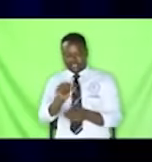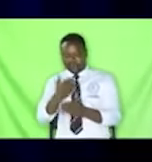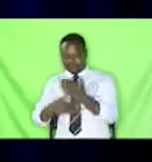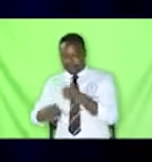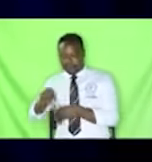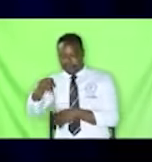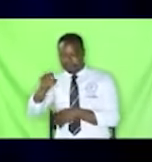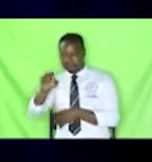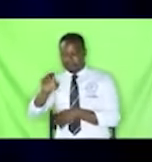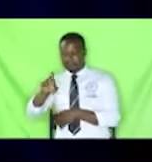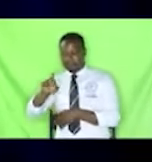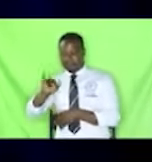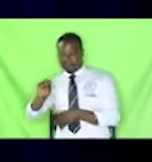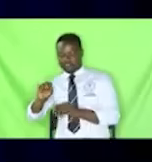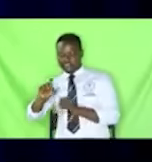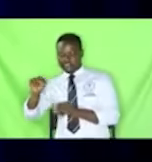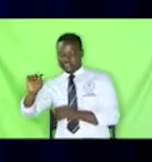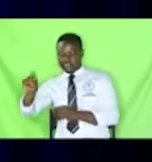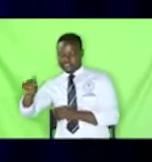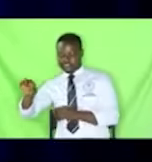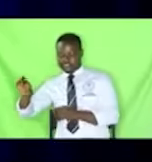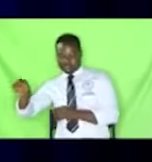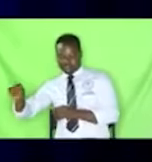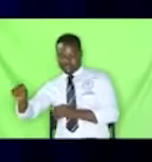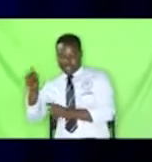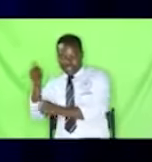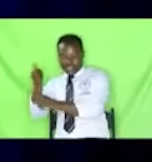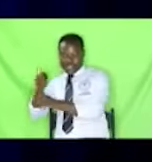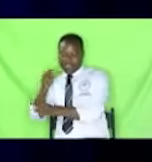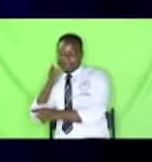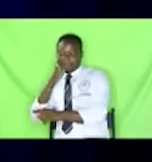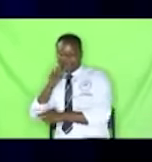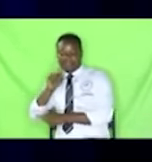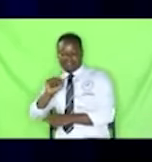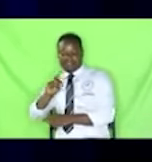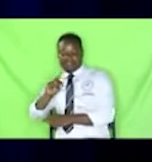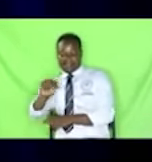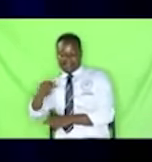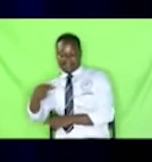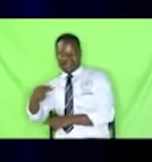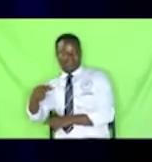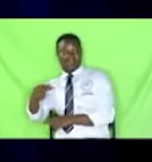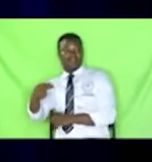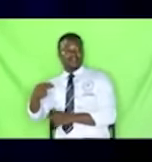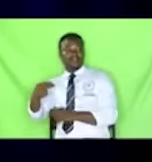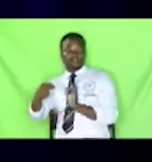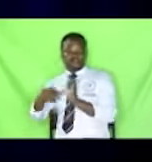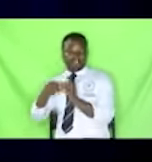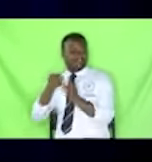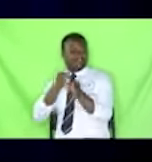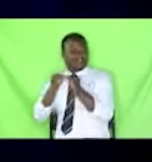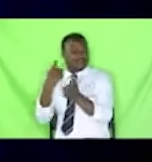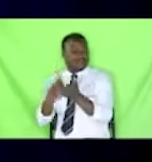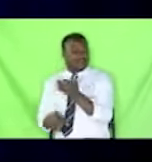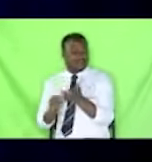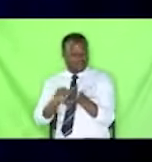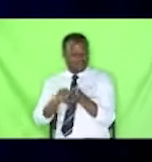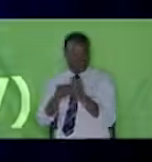Zerah, whose mother was Tamar. Now he's just trying to let you know that this